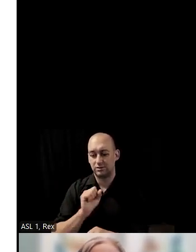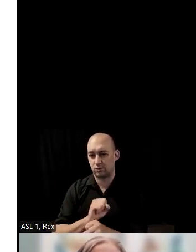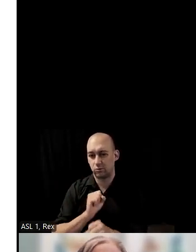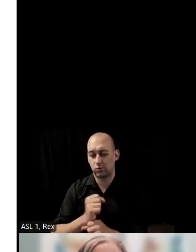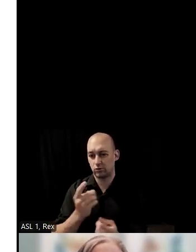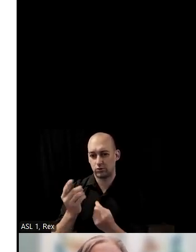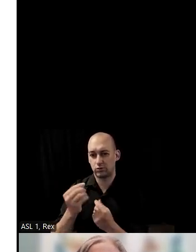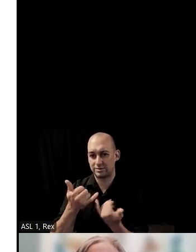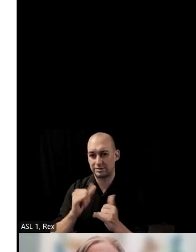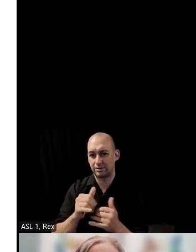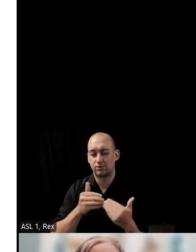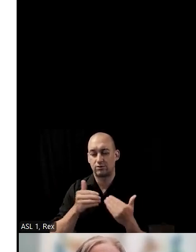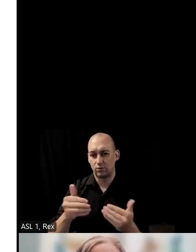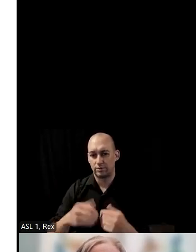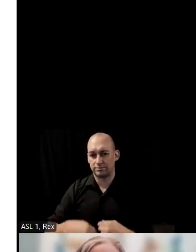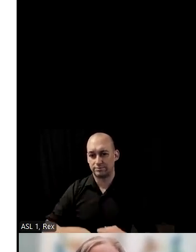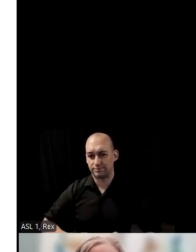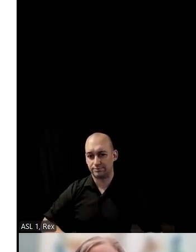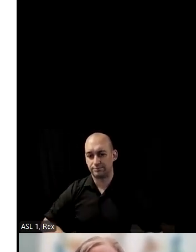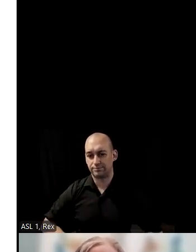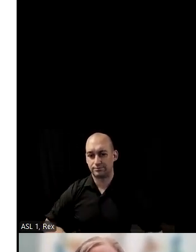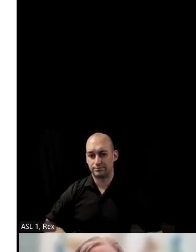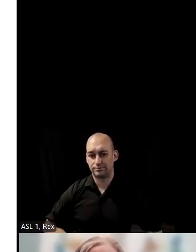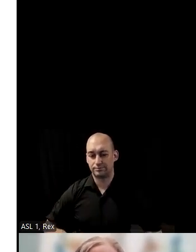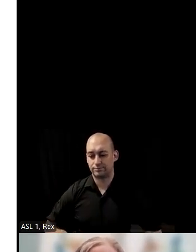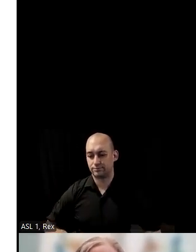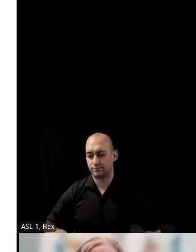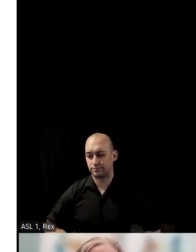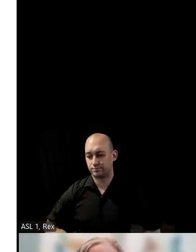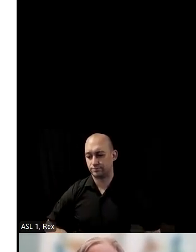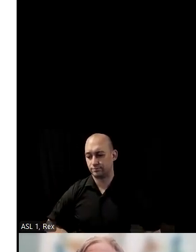in going forward. Next.